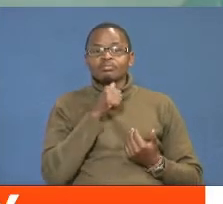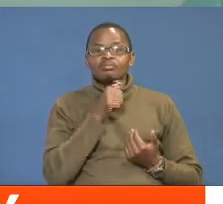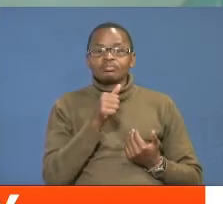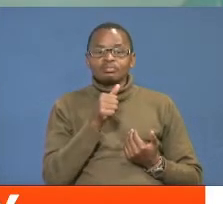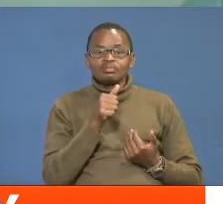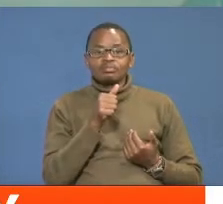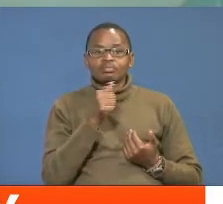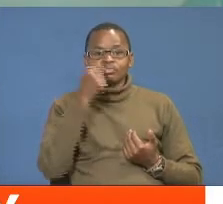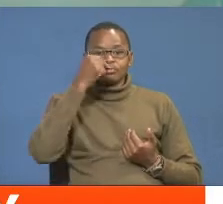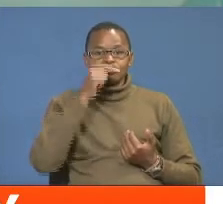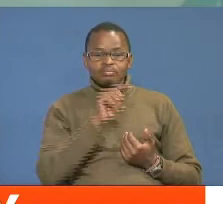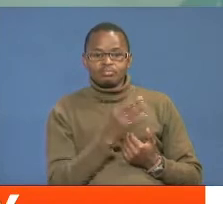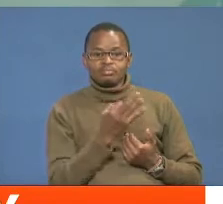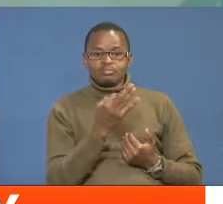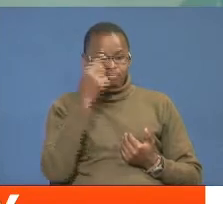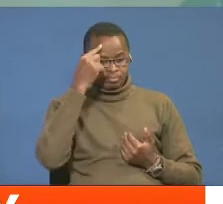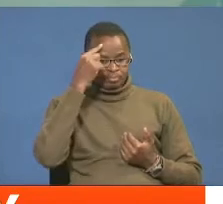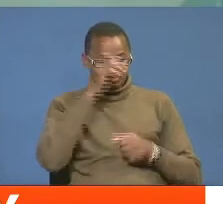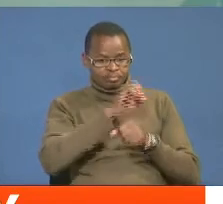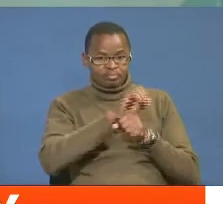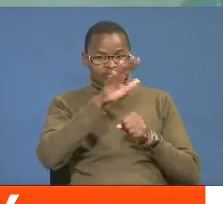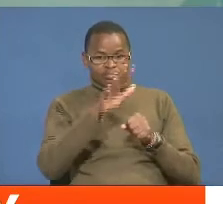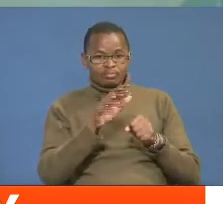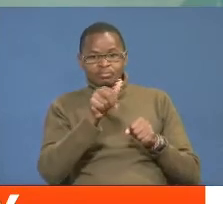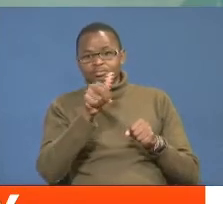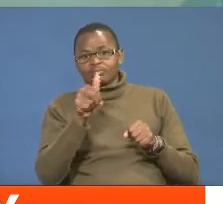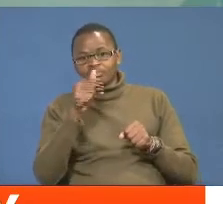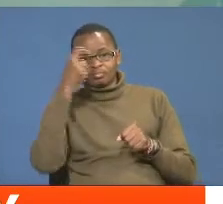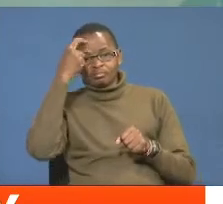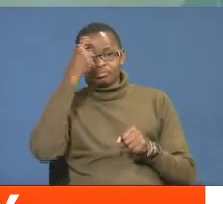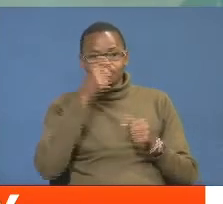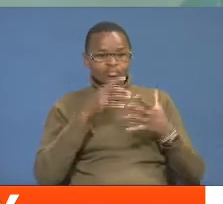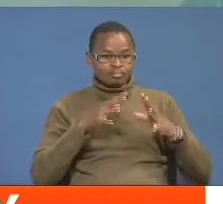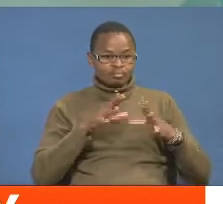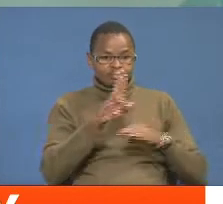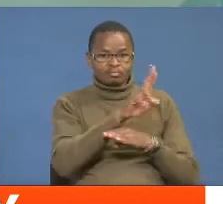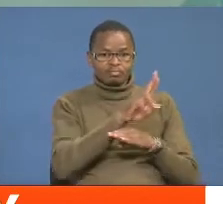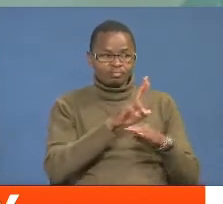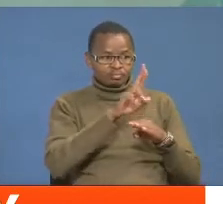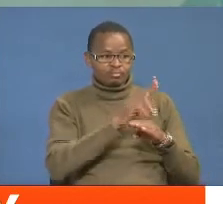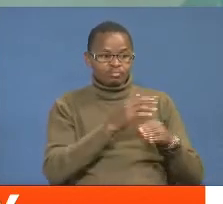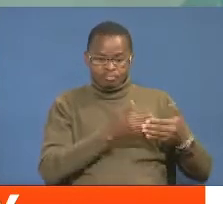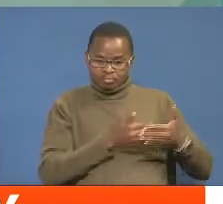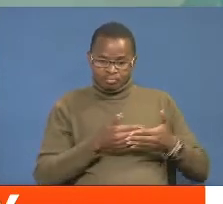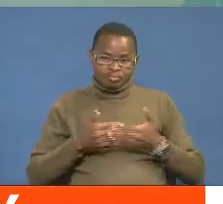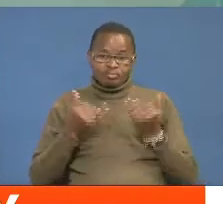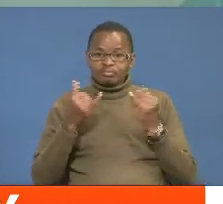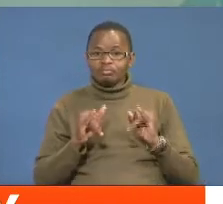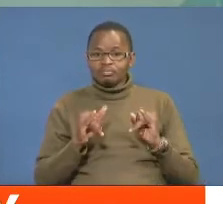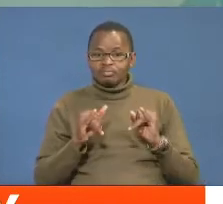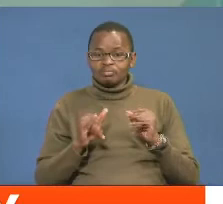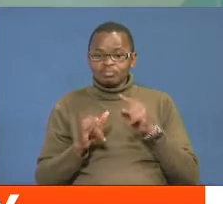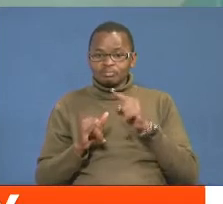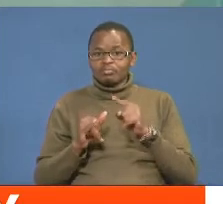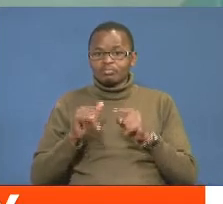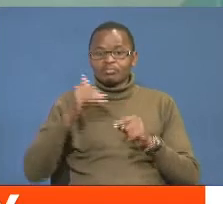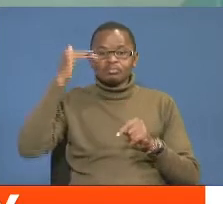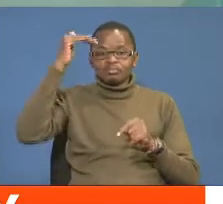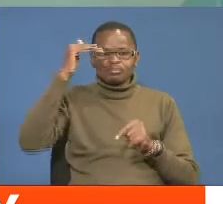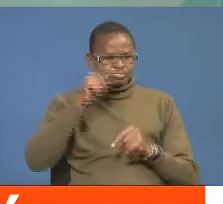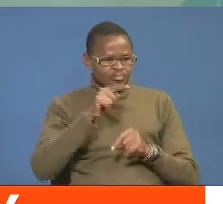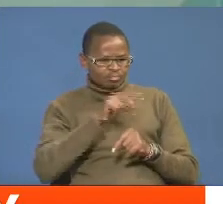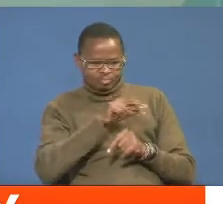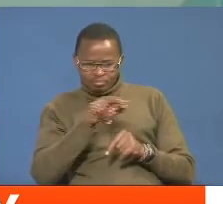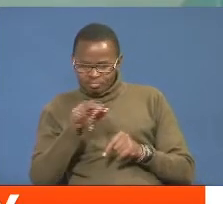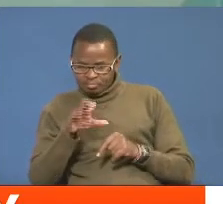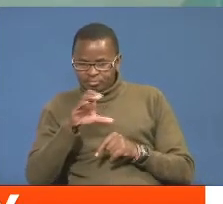vaccinating their little ones. And with the COVID vaccine, I think the other resistance is that people are used to vaccinating babies. Now you're an adult. Somebody tells you, hey, walk